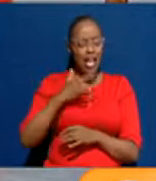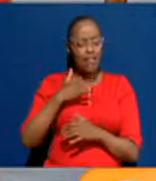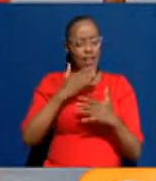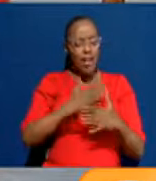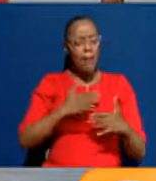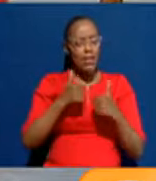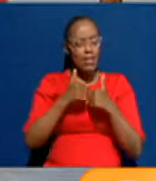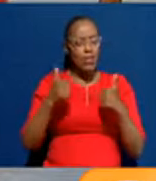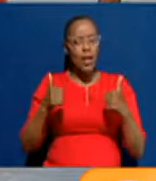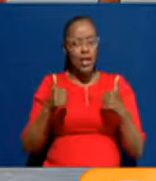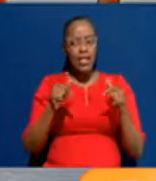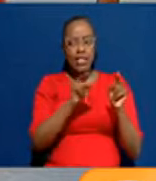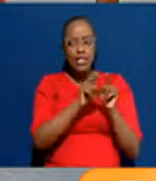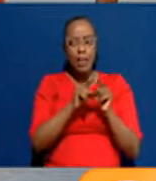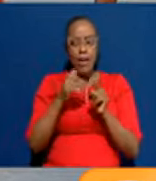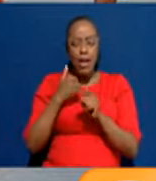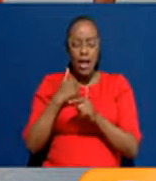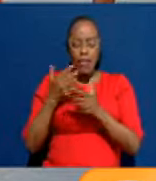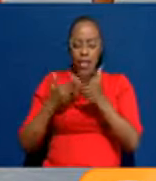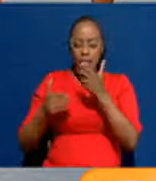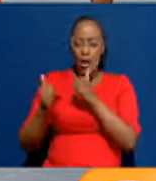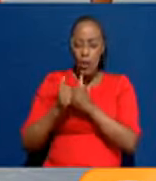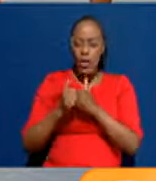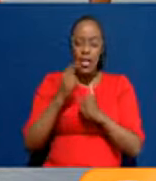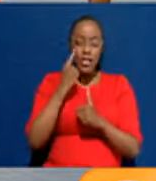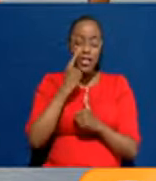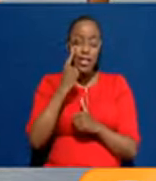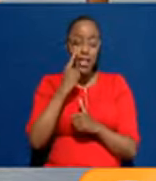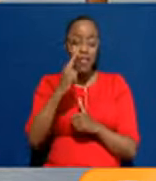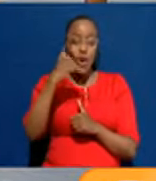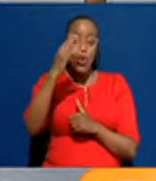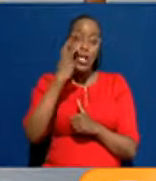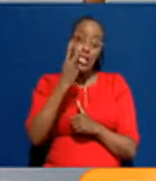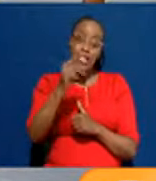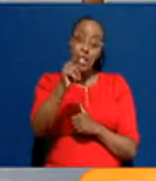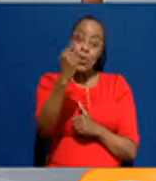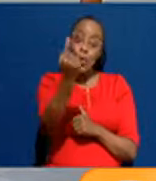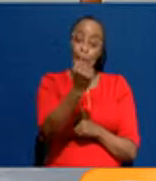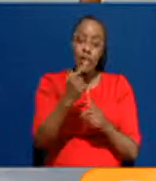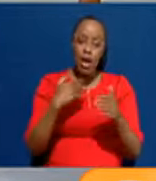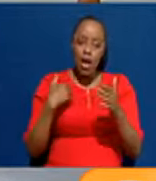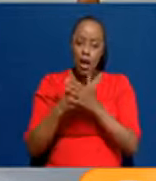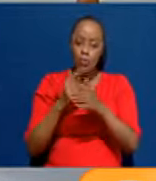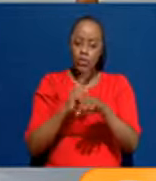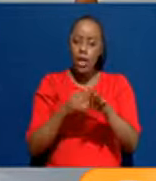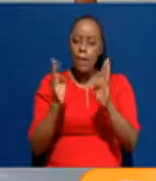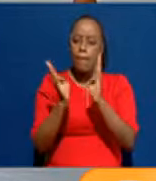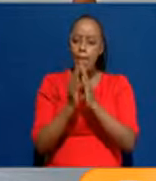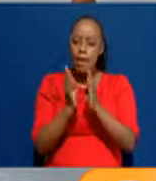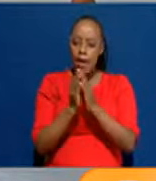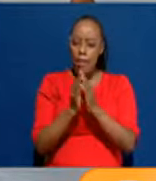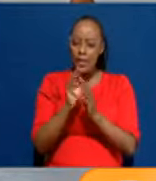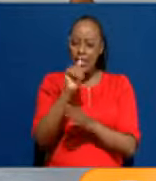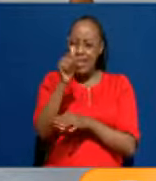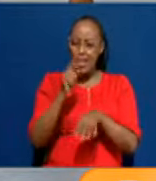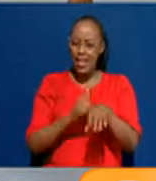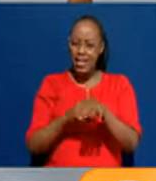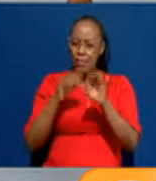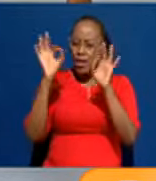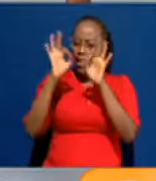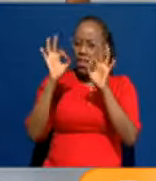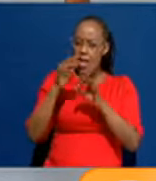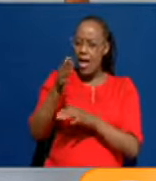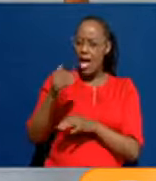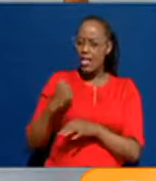appreciated. Kwanza kumit na chef na wananga chukwa TV. Nilikuwa nakuonanga by the way until ile siku tulikuja na Eliud hapa. Yeah. I was like,